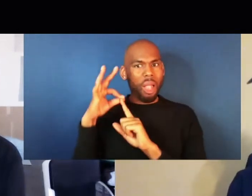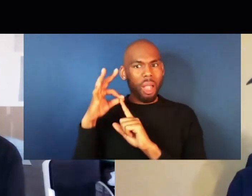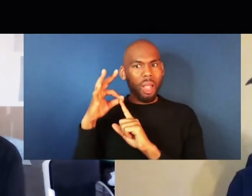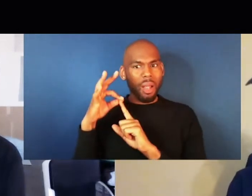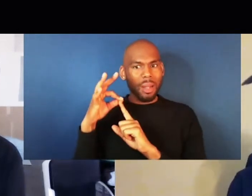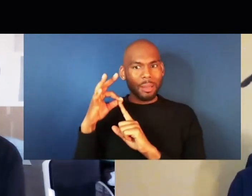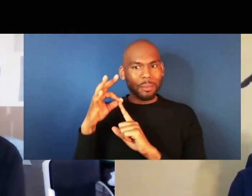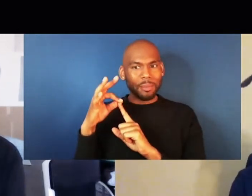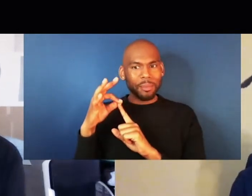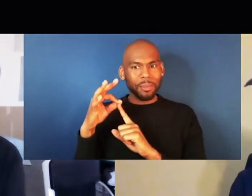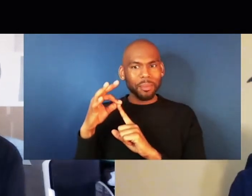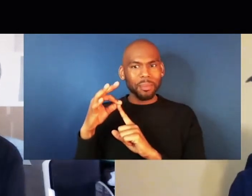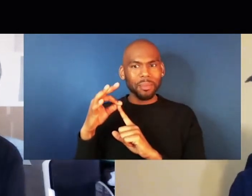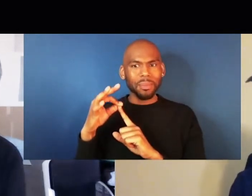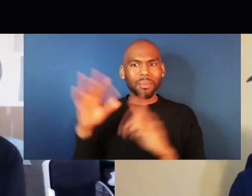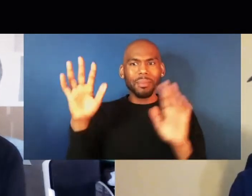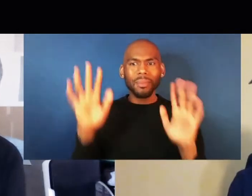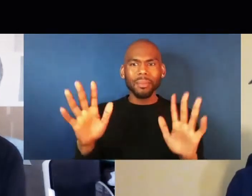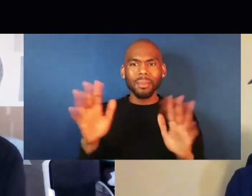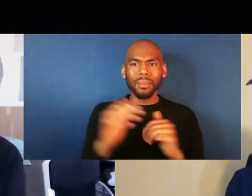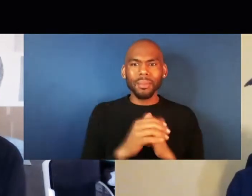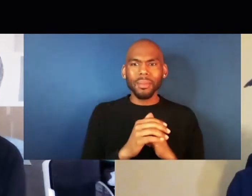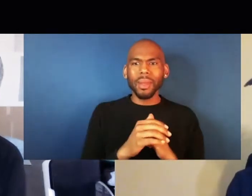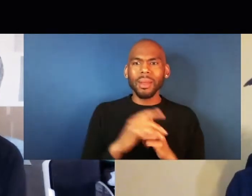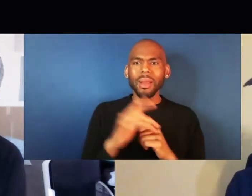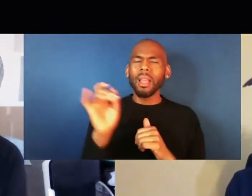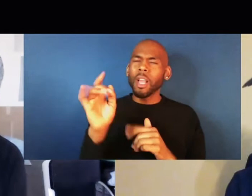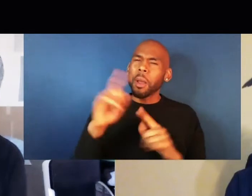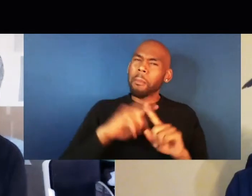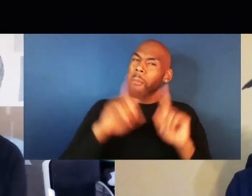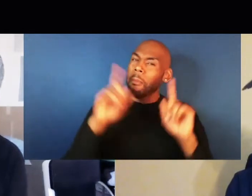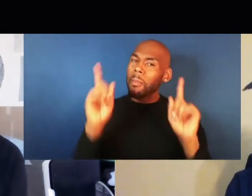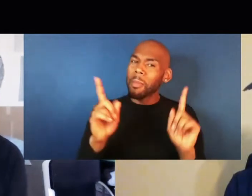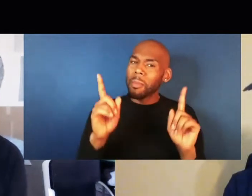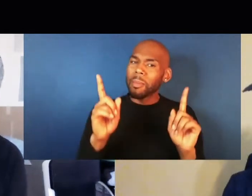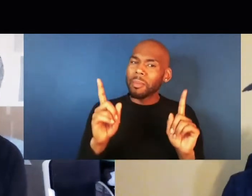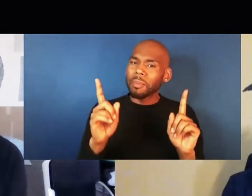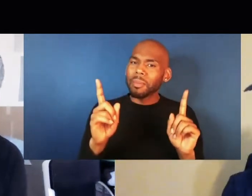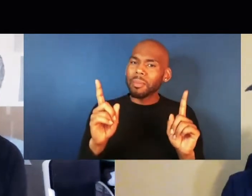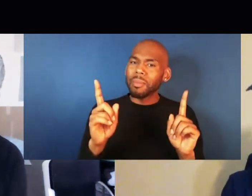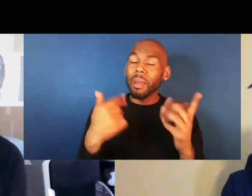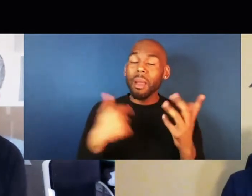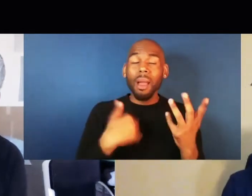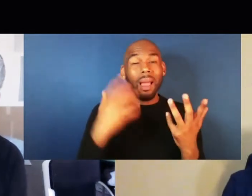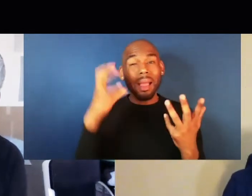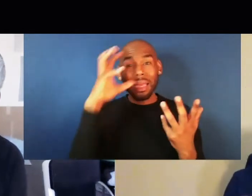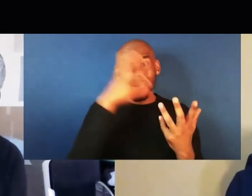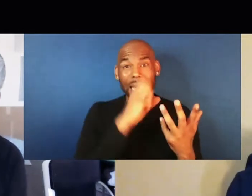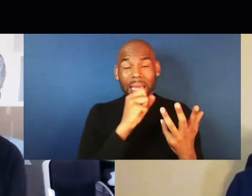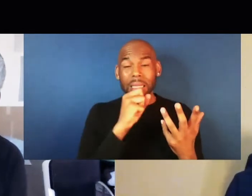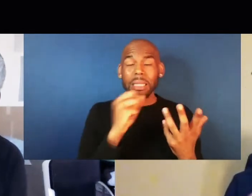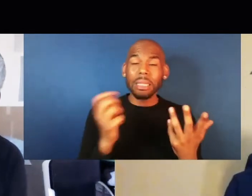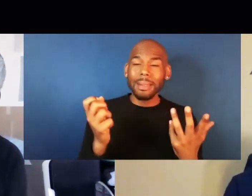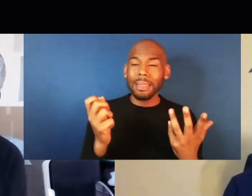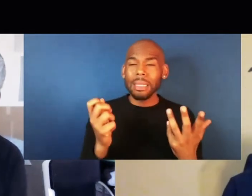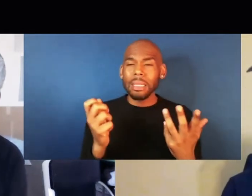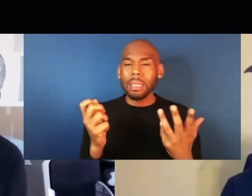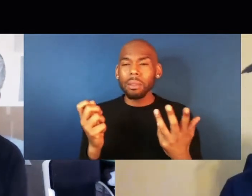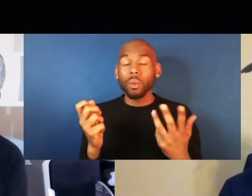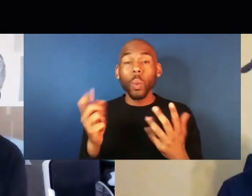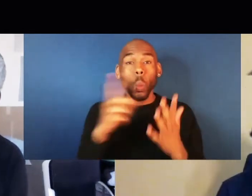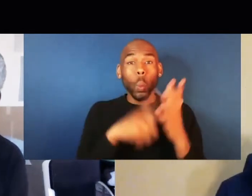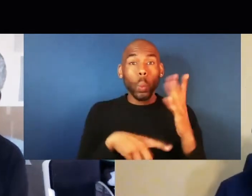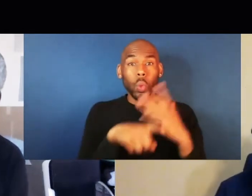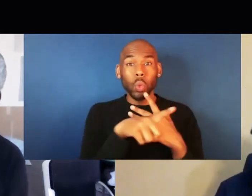So where am I trying to go with this? But like, I guess I pick it back